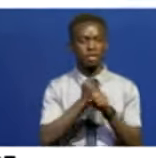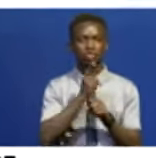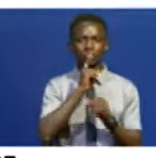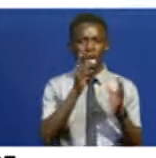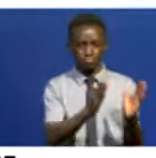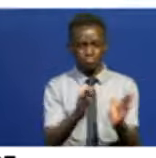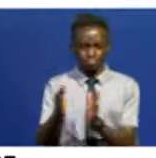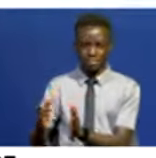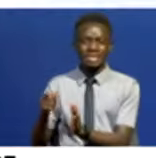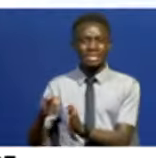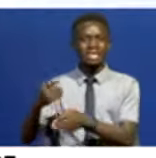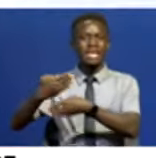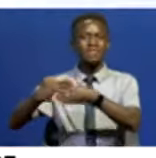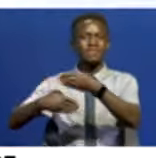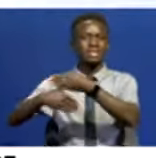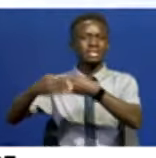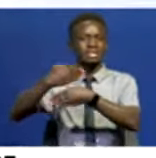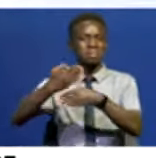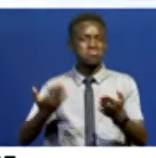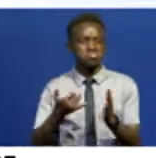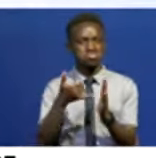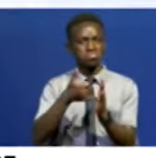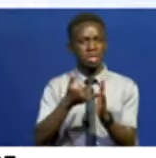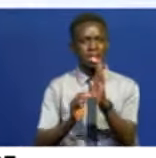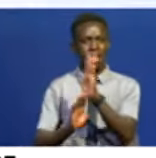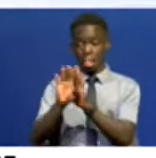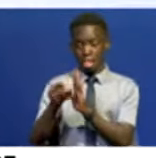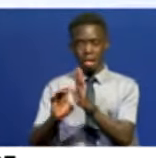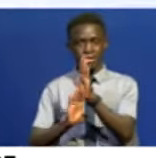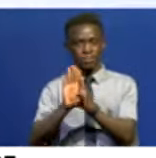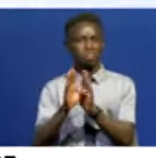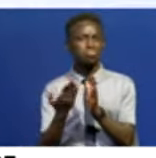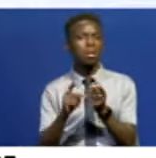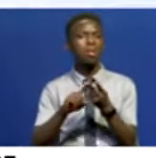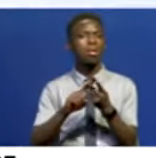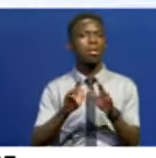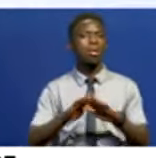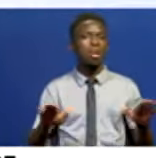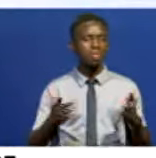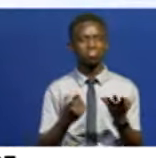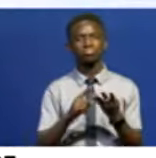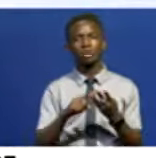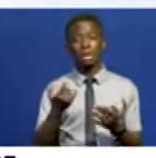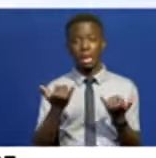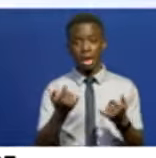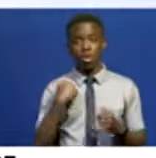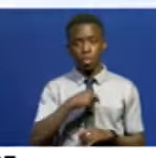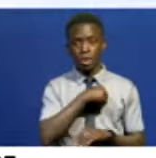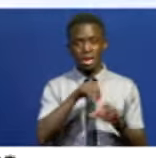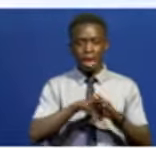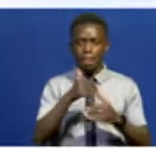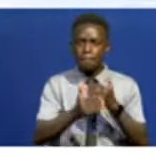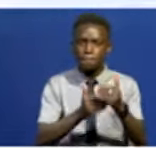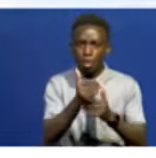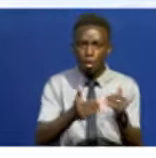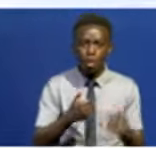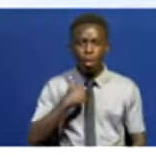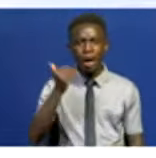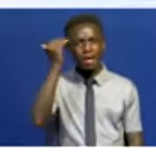infrastructure, including land. In fact, we are in the process of identifying the